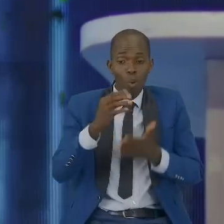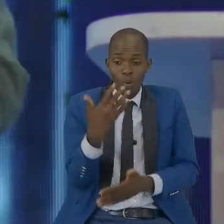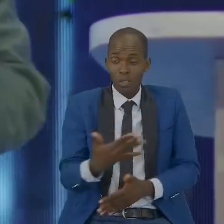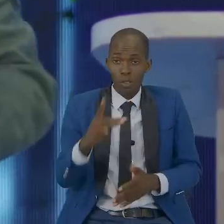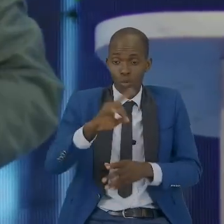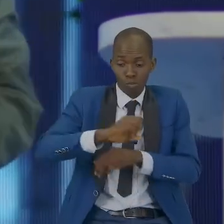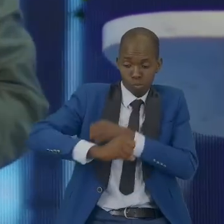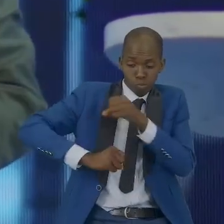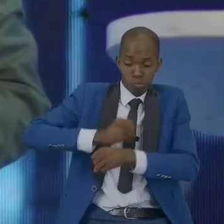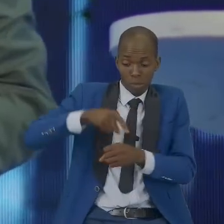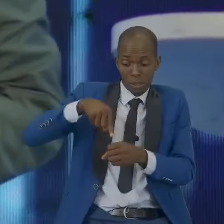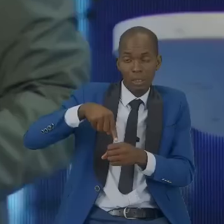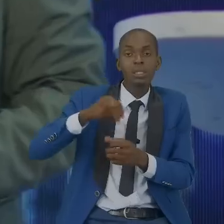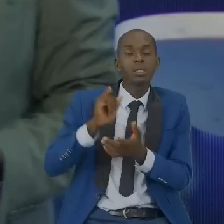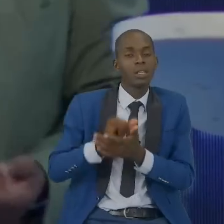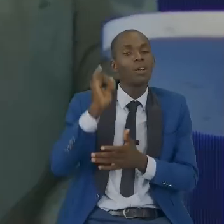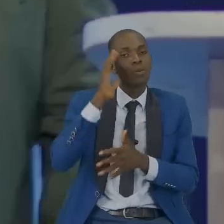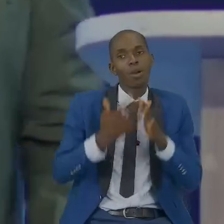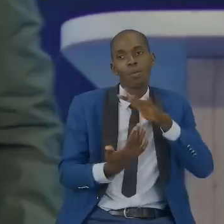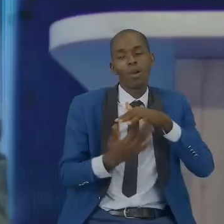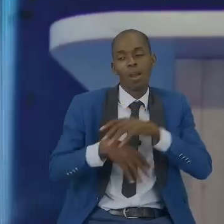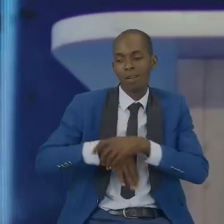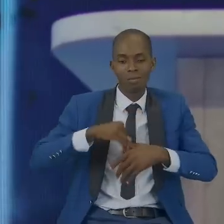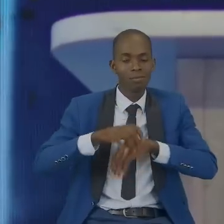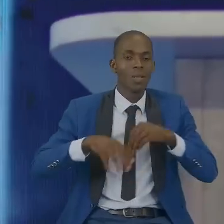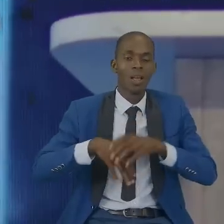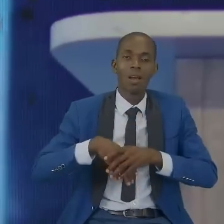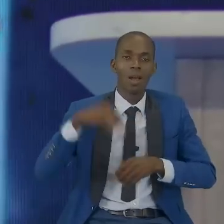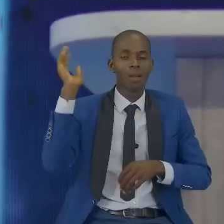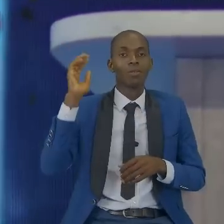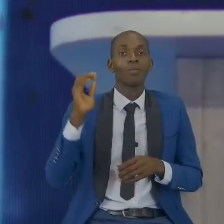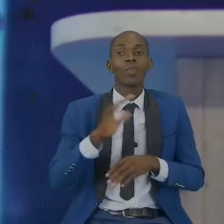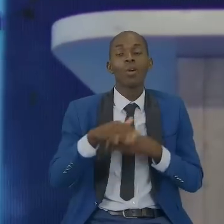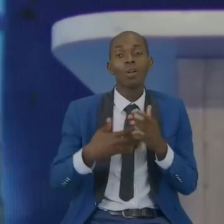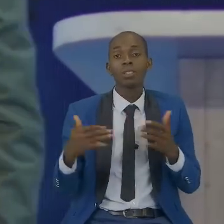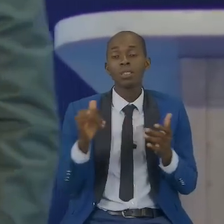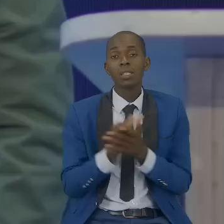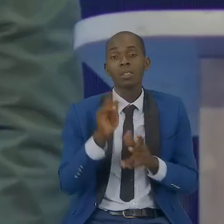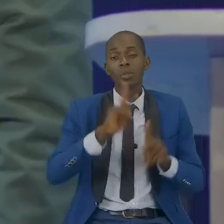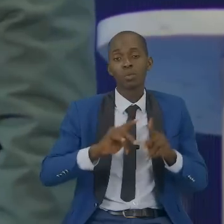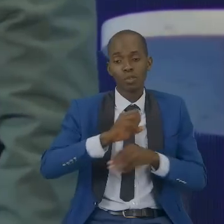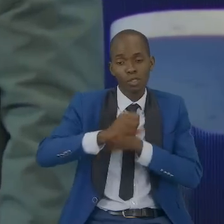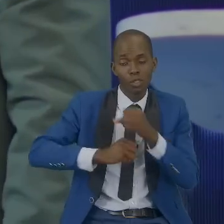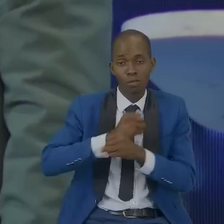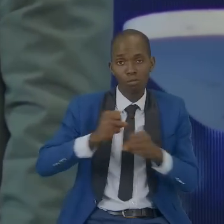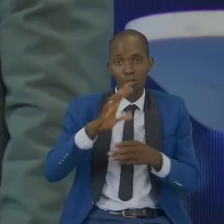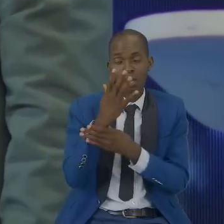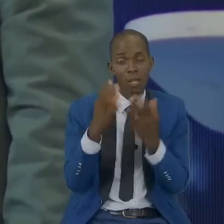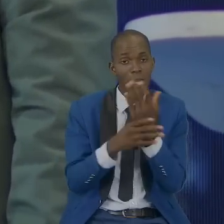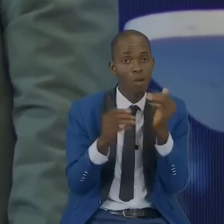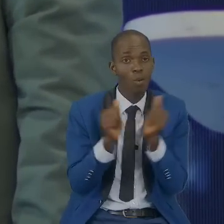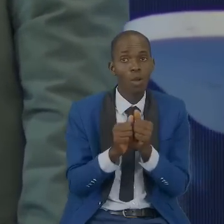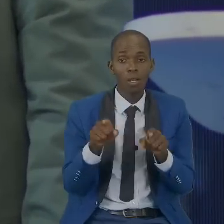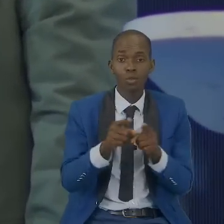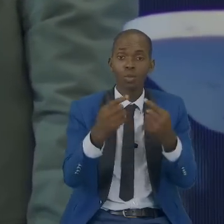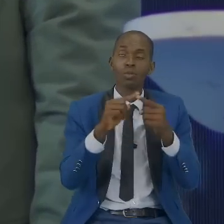us with that will burn. And all the things they tie you with today, as you come to the Lord and